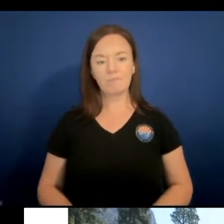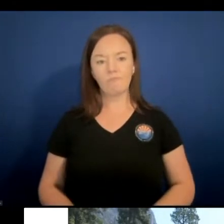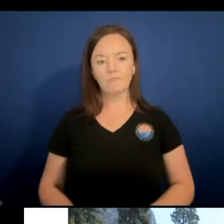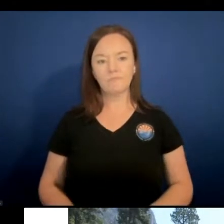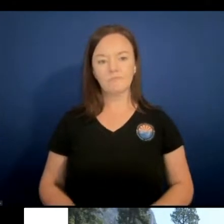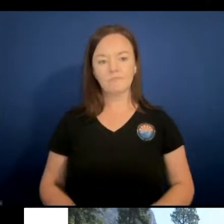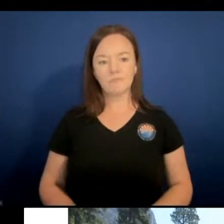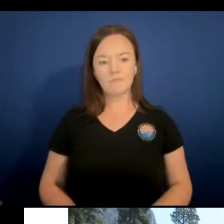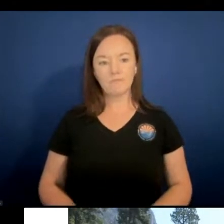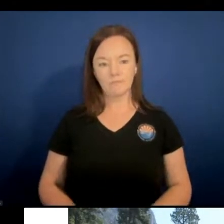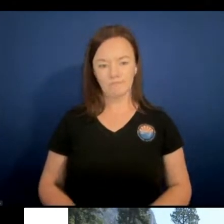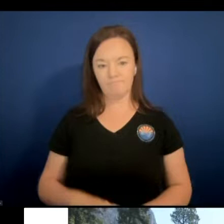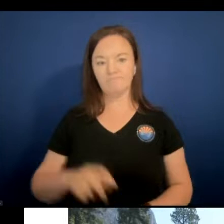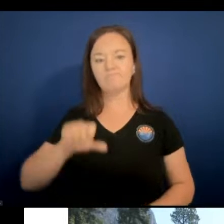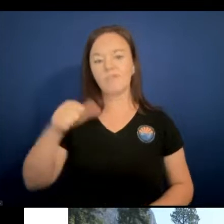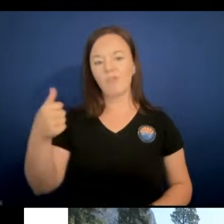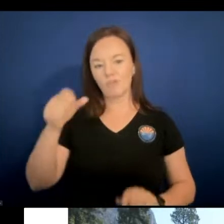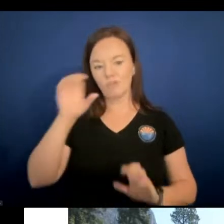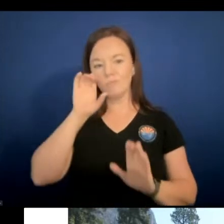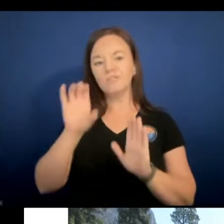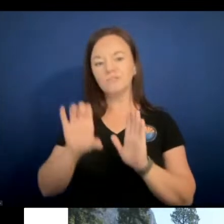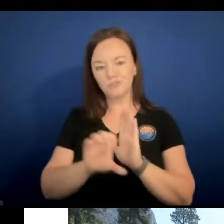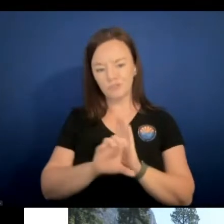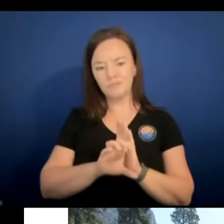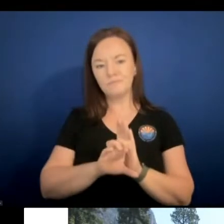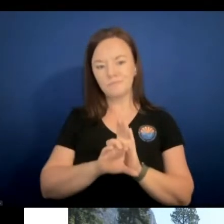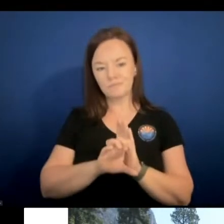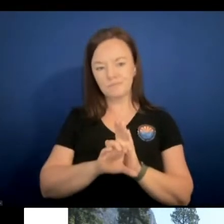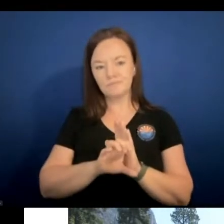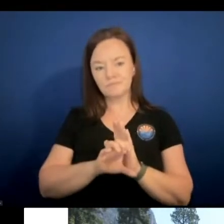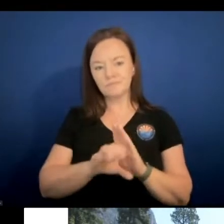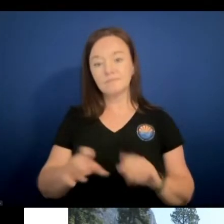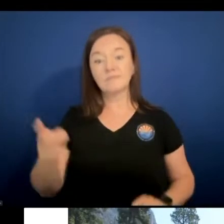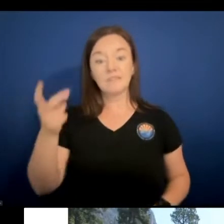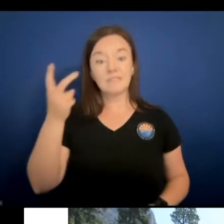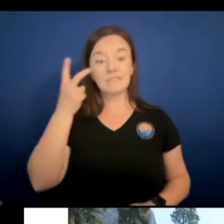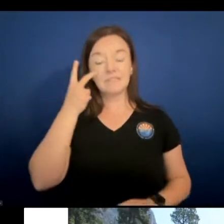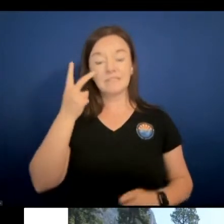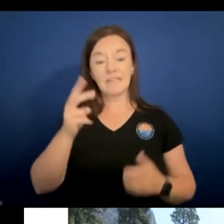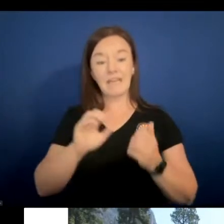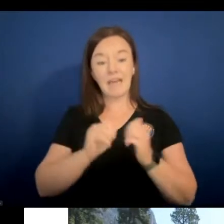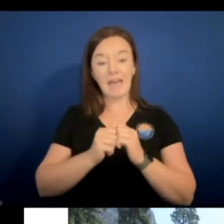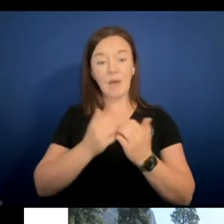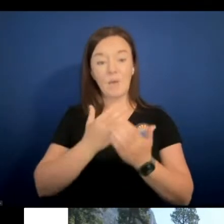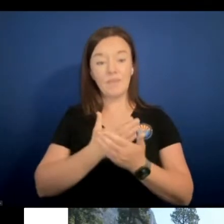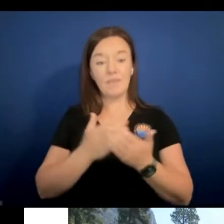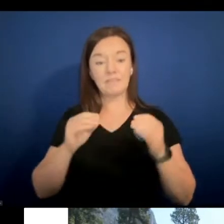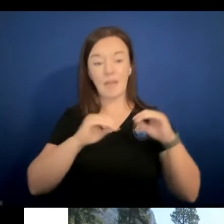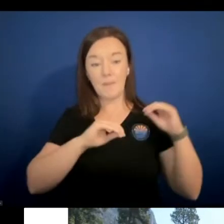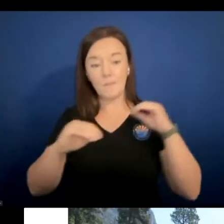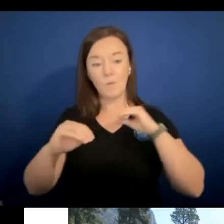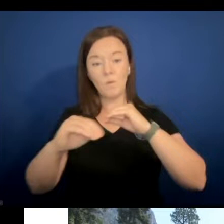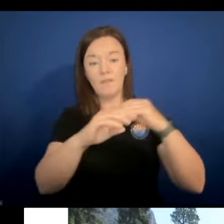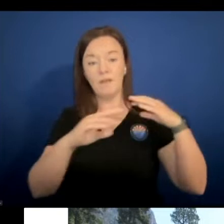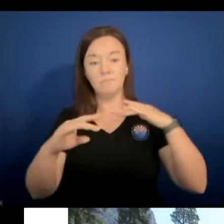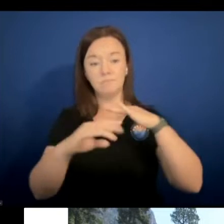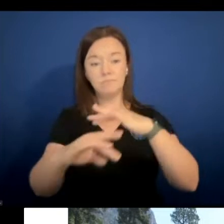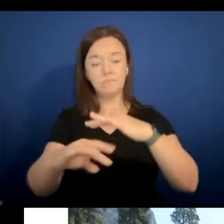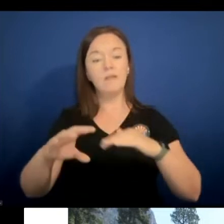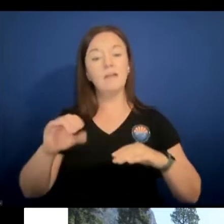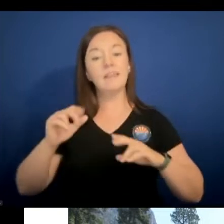And here's another picture. And you can see how things can mobilize. That